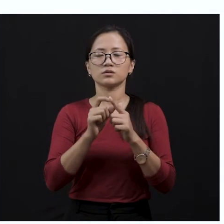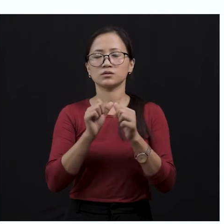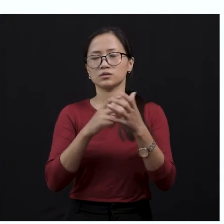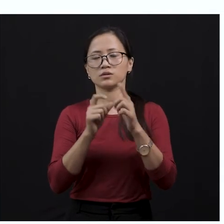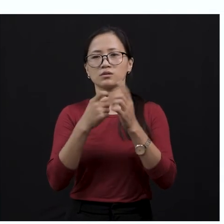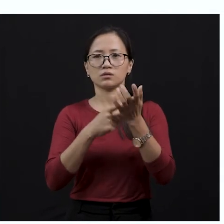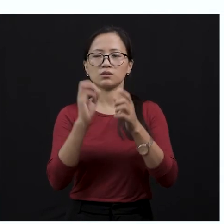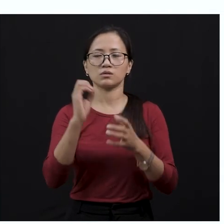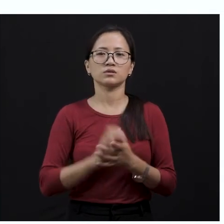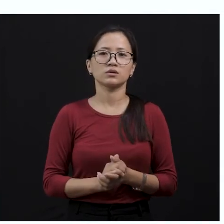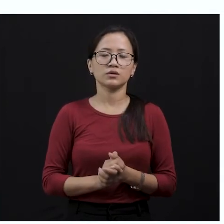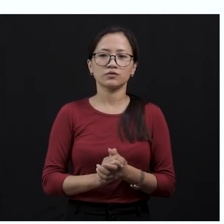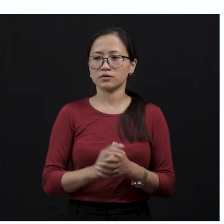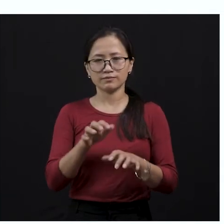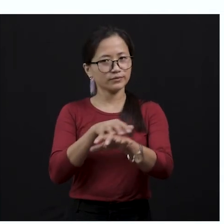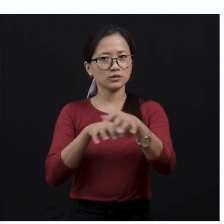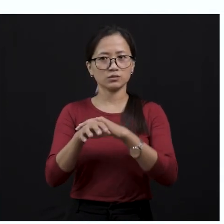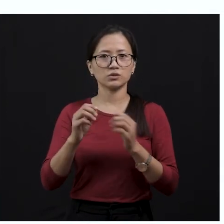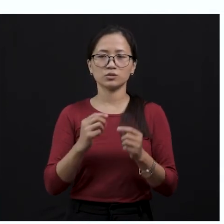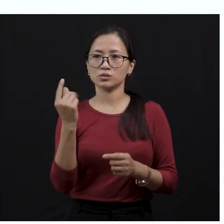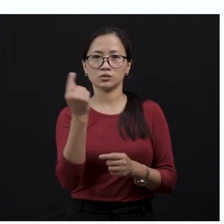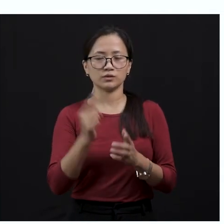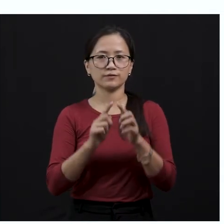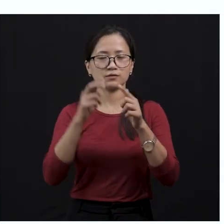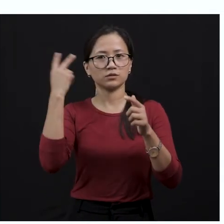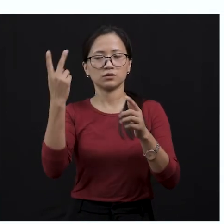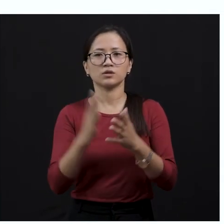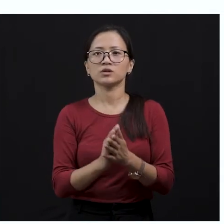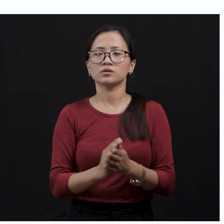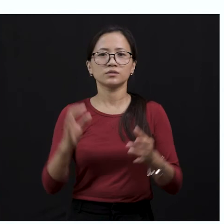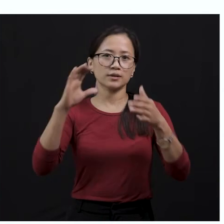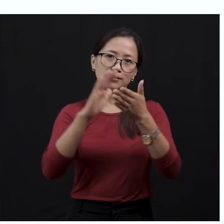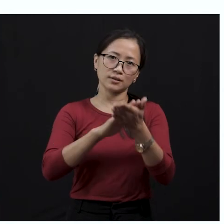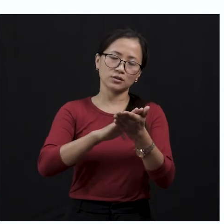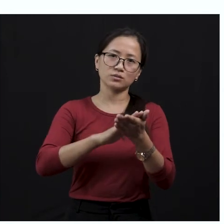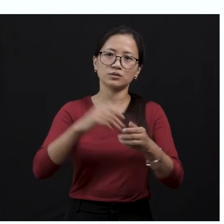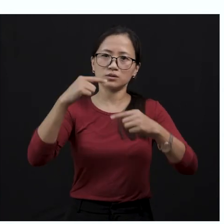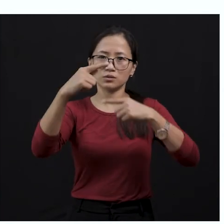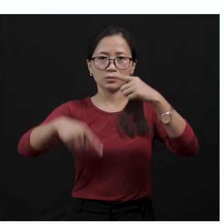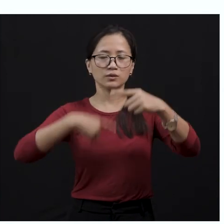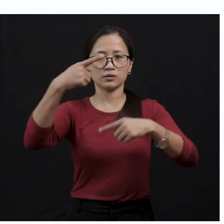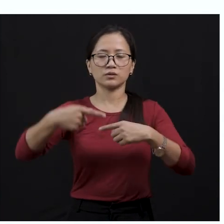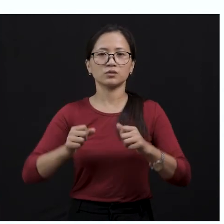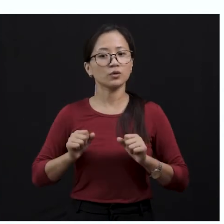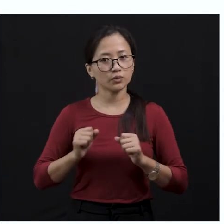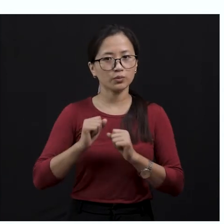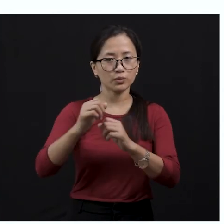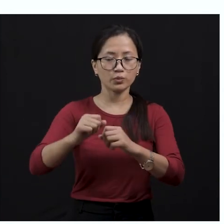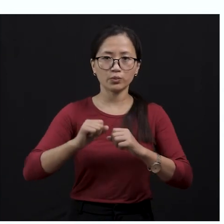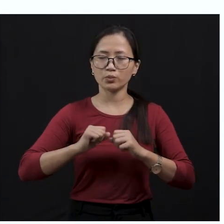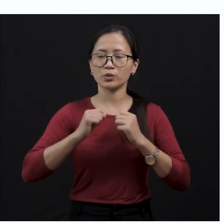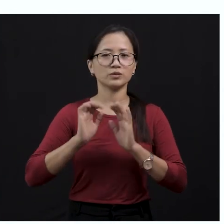for transportation, right? Also, there are wheels attached to this cart that were used for pulling by